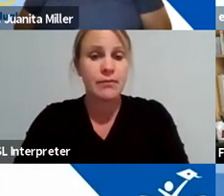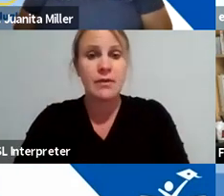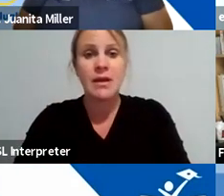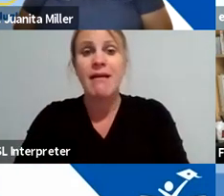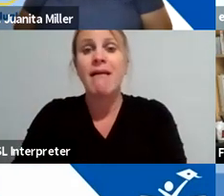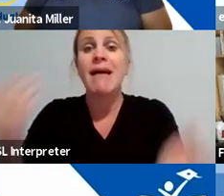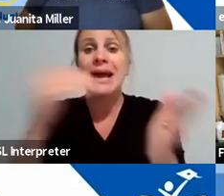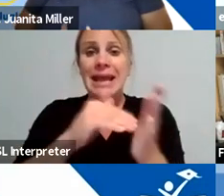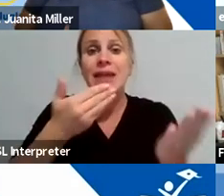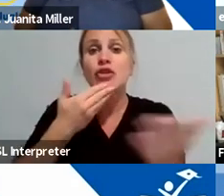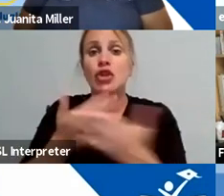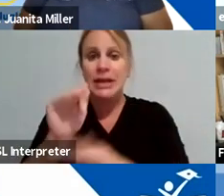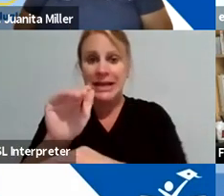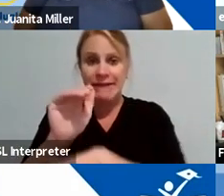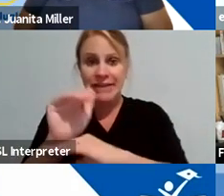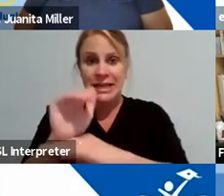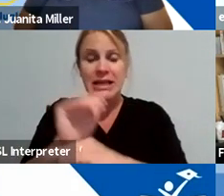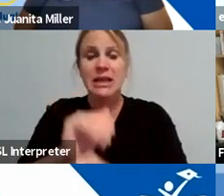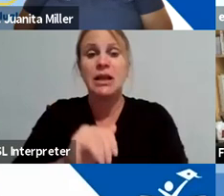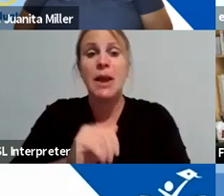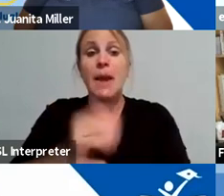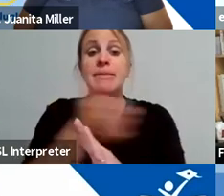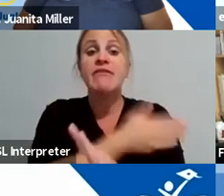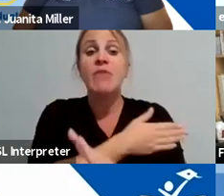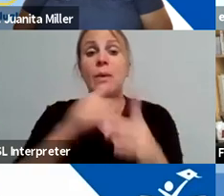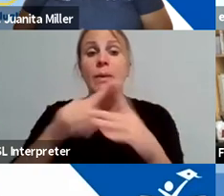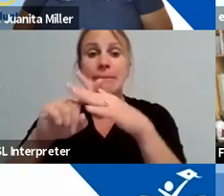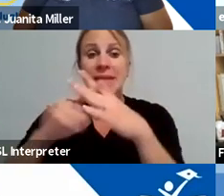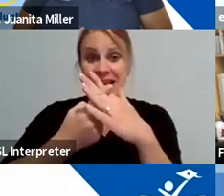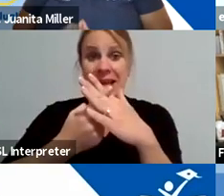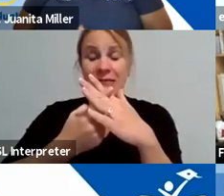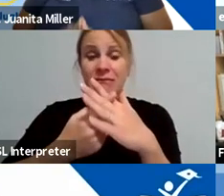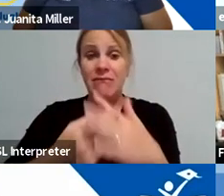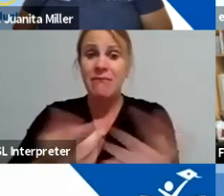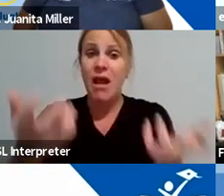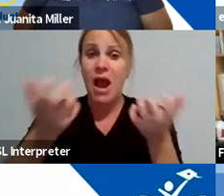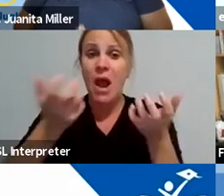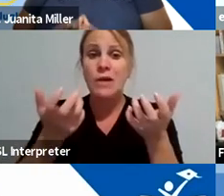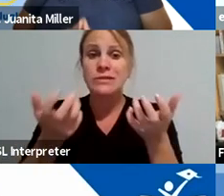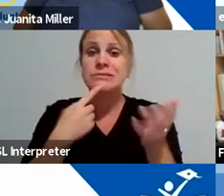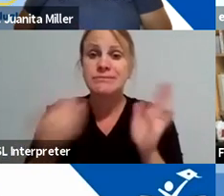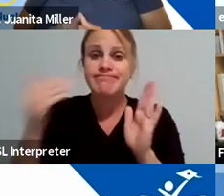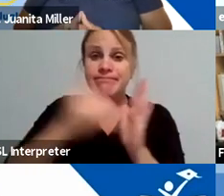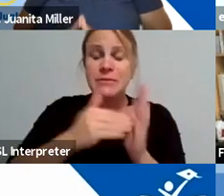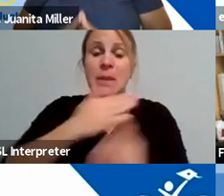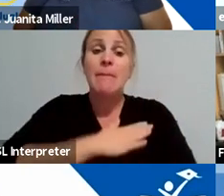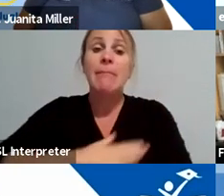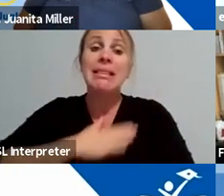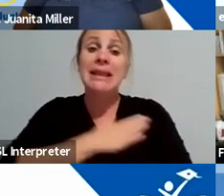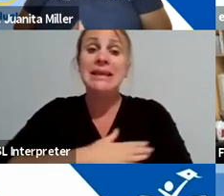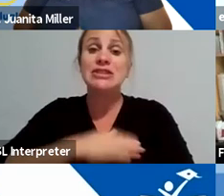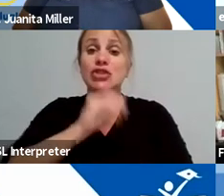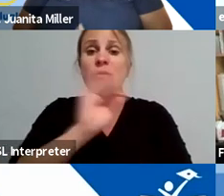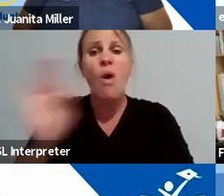Again, good evening. And before we begin, I'd like to repeat, please turn